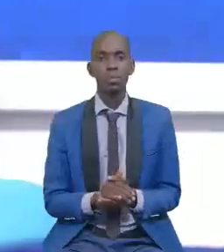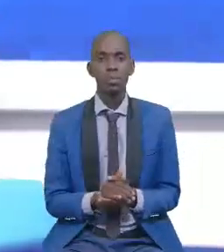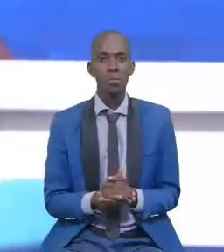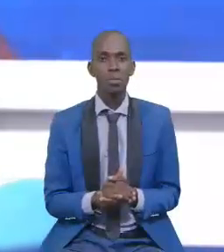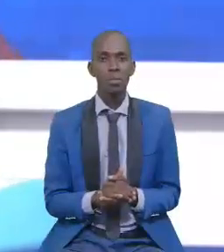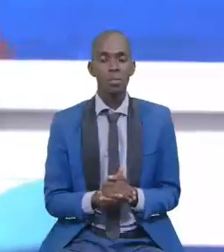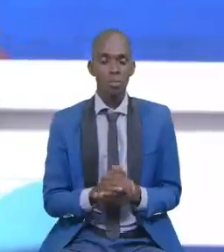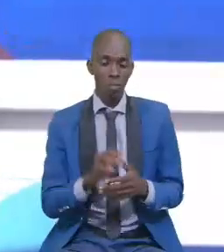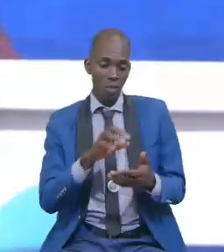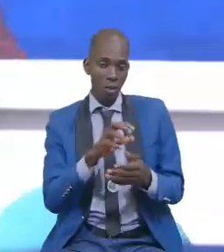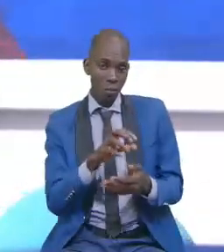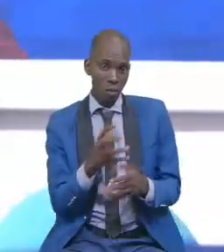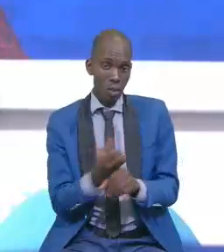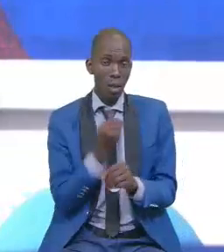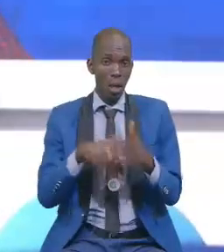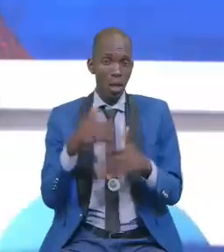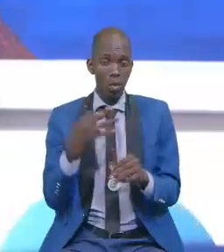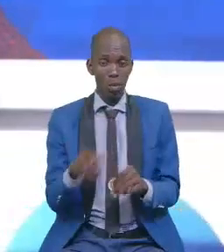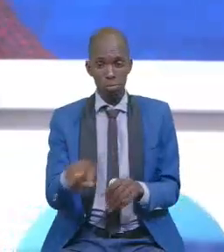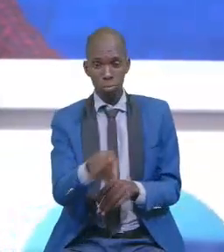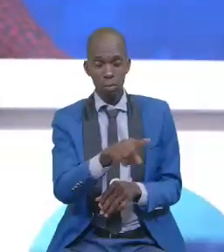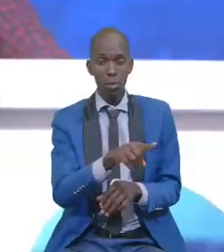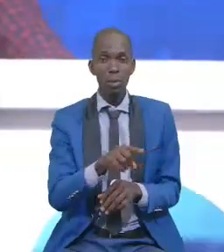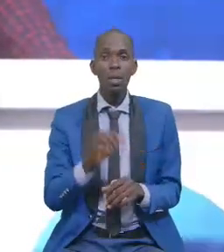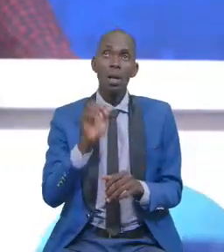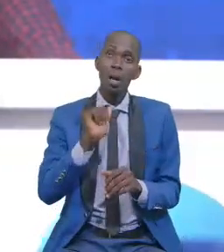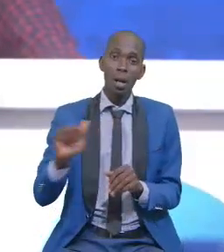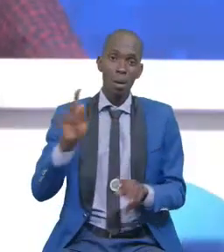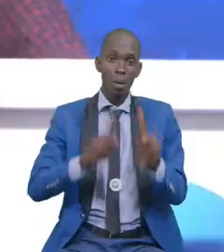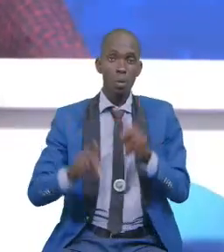Take out of them a people for his glory.